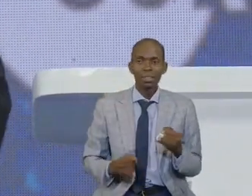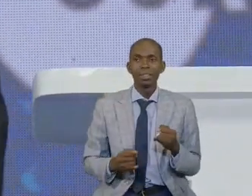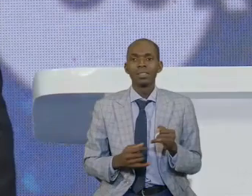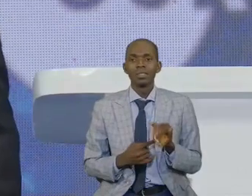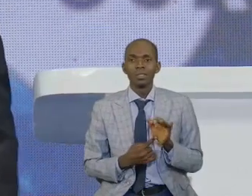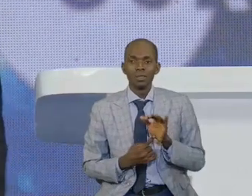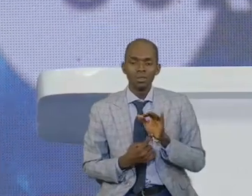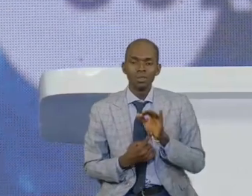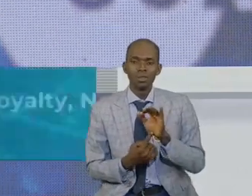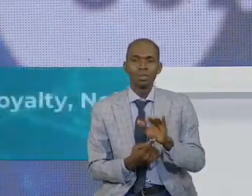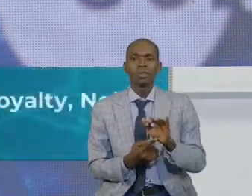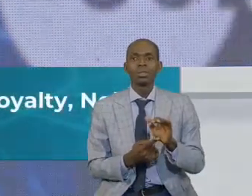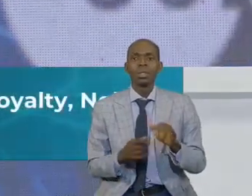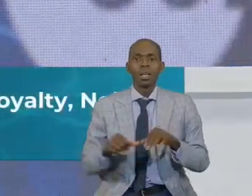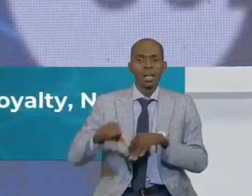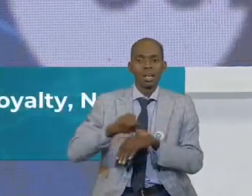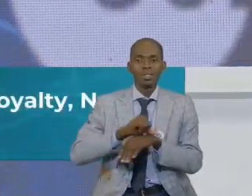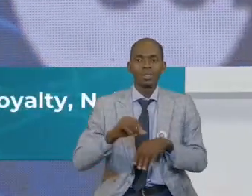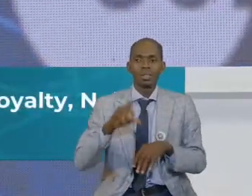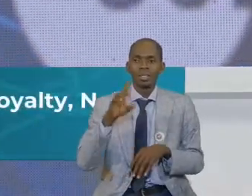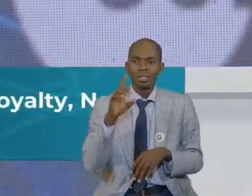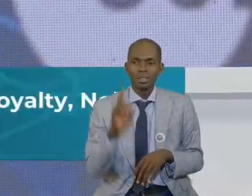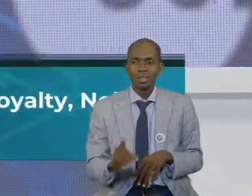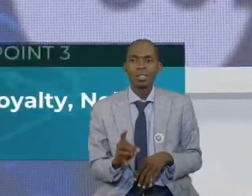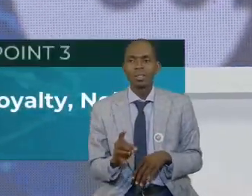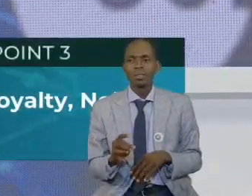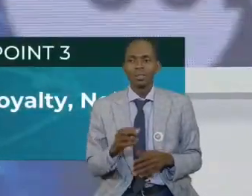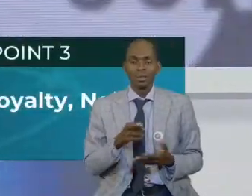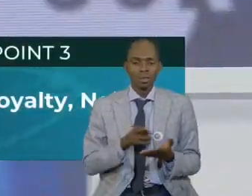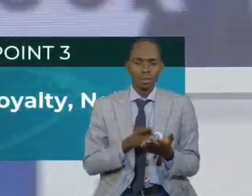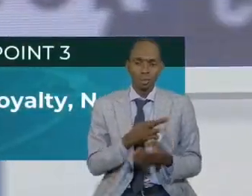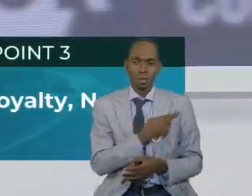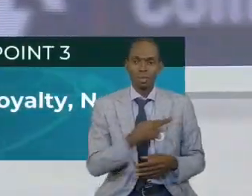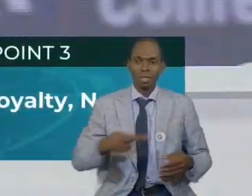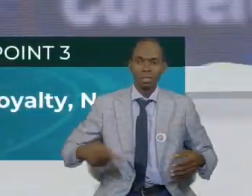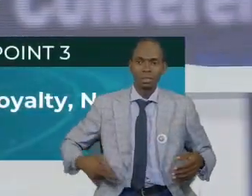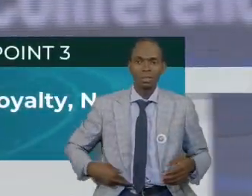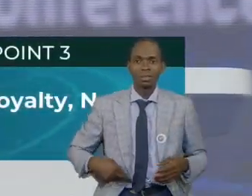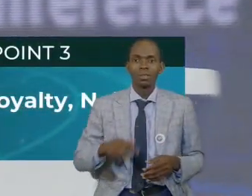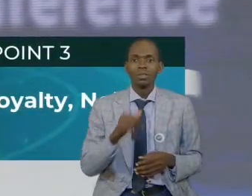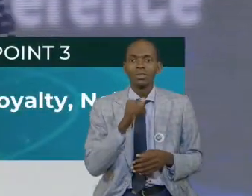royalty, nobly ordaining triumph.